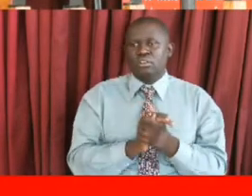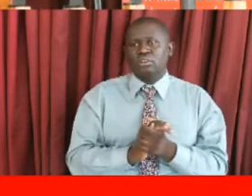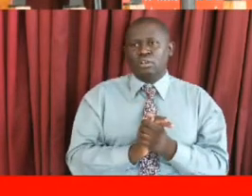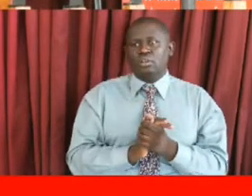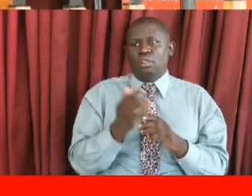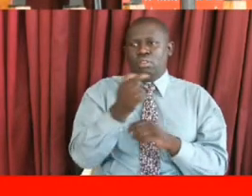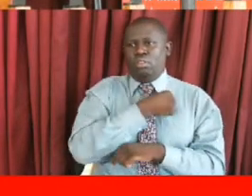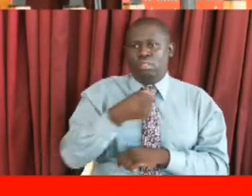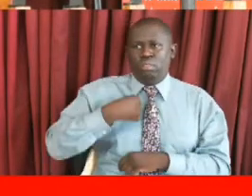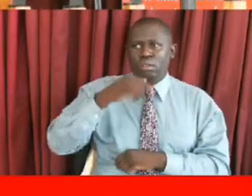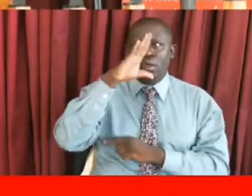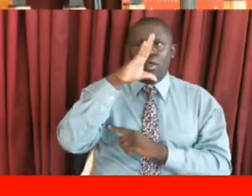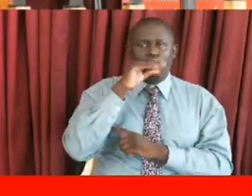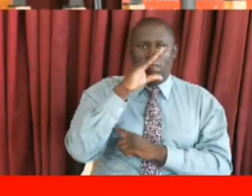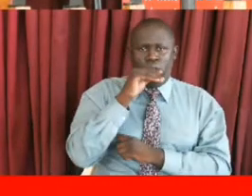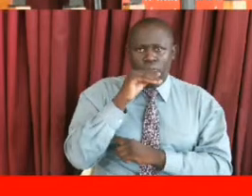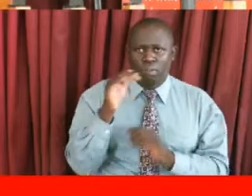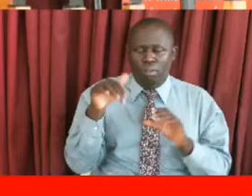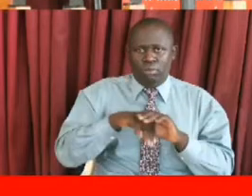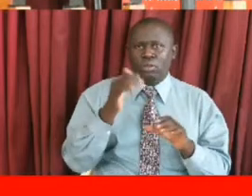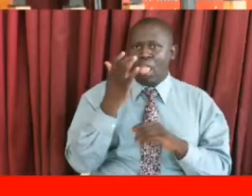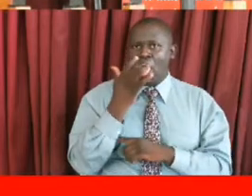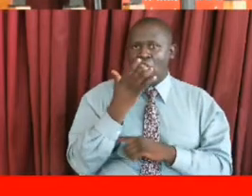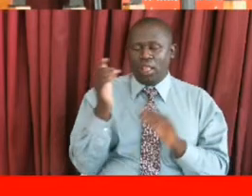spoke in tongues and